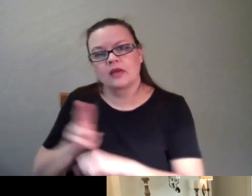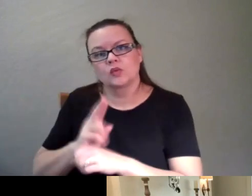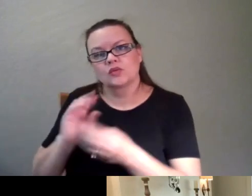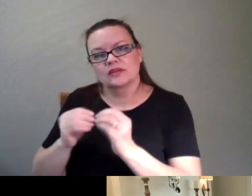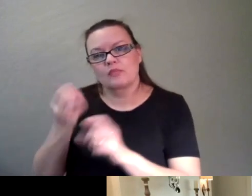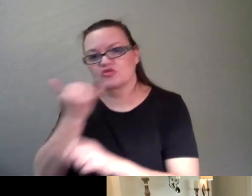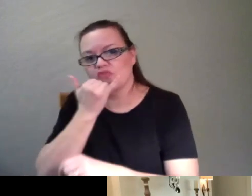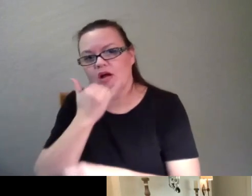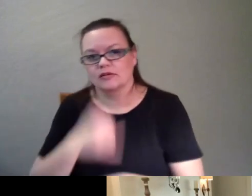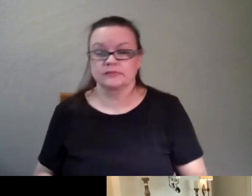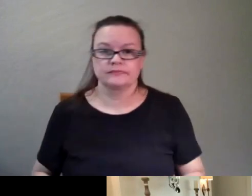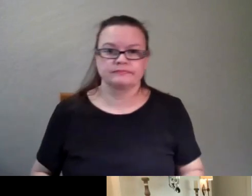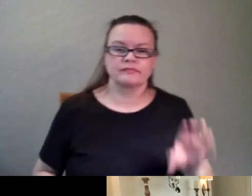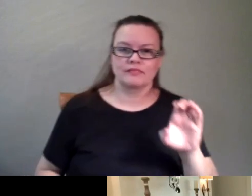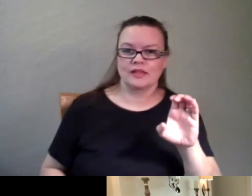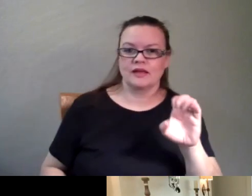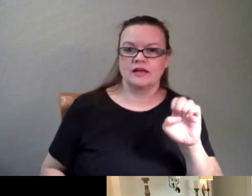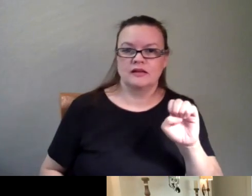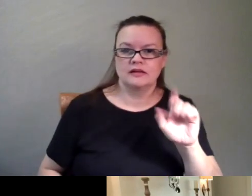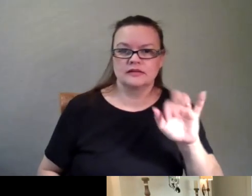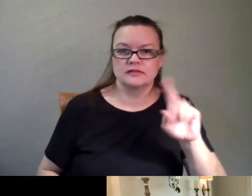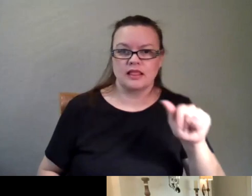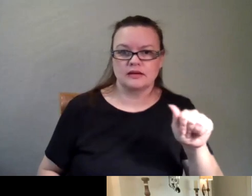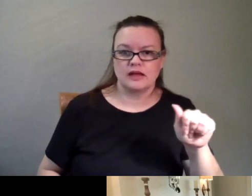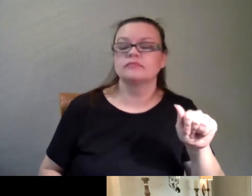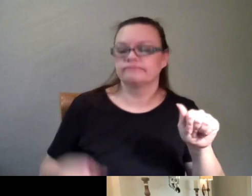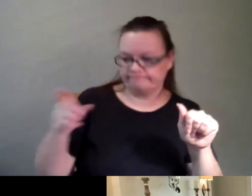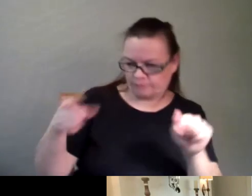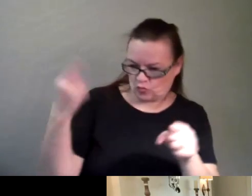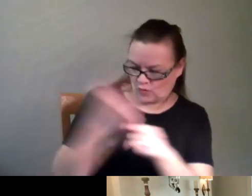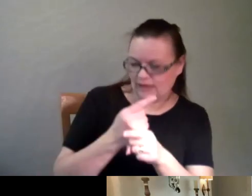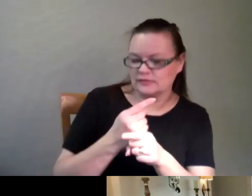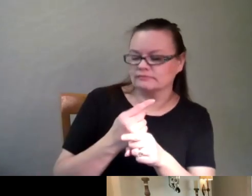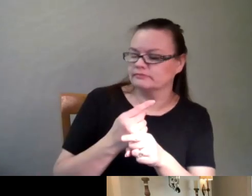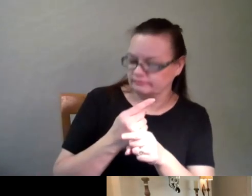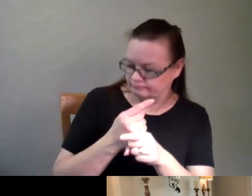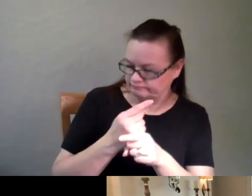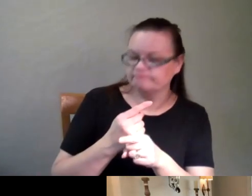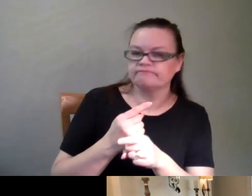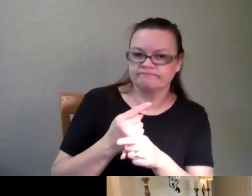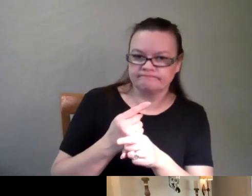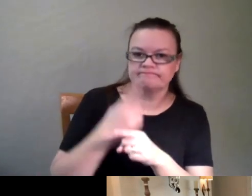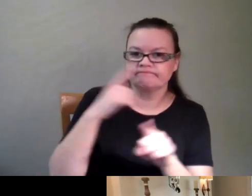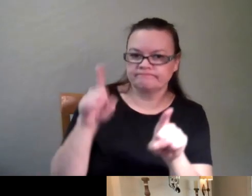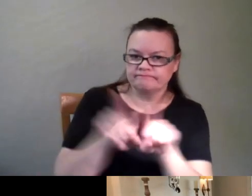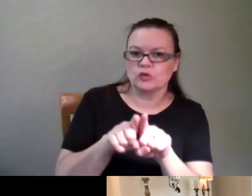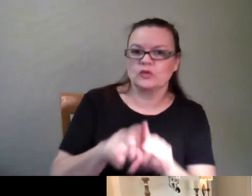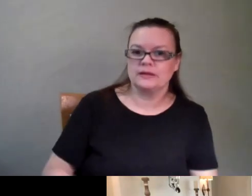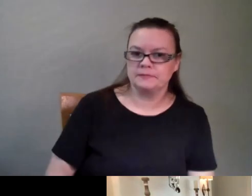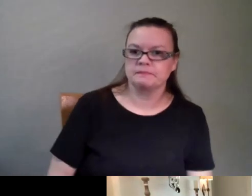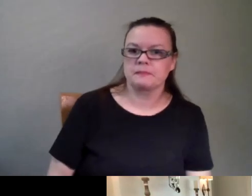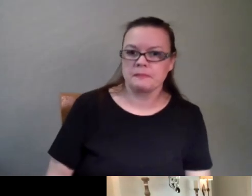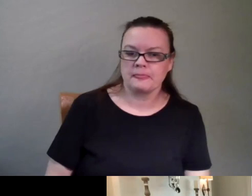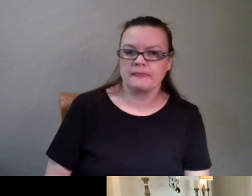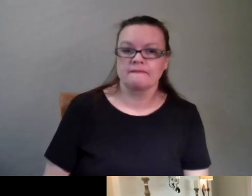I think Ed said it well. And the other thing that we're struggling with and that we will be, you'll see be a real test